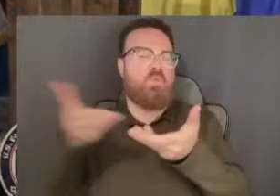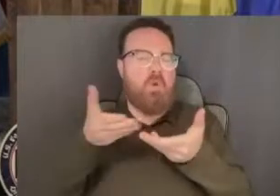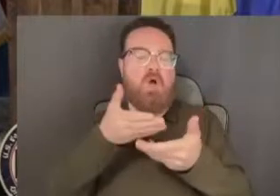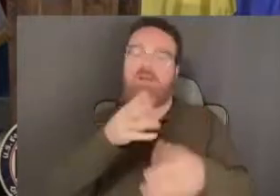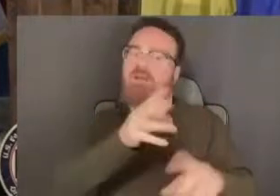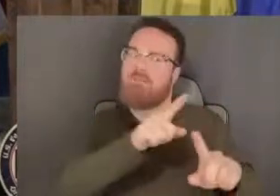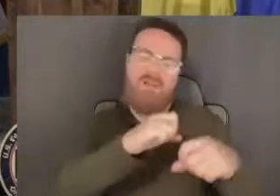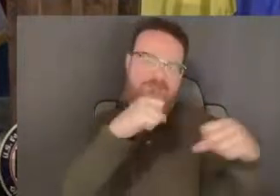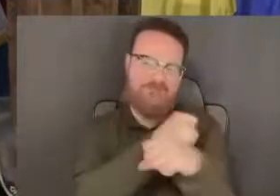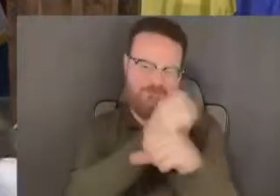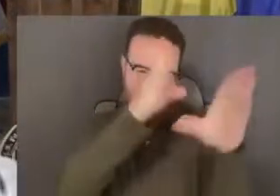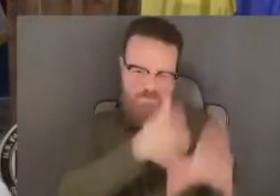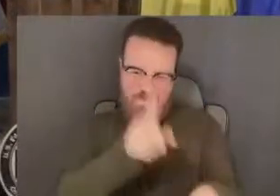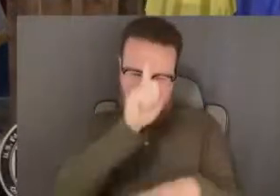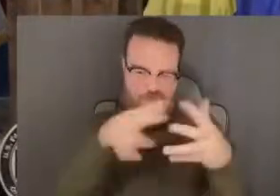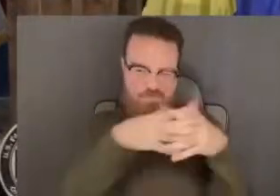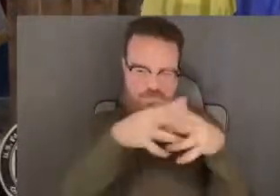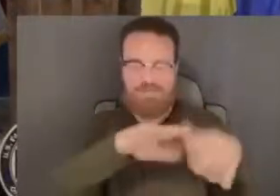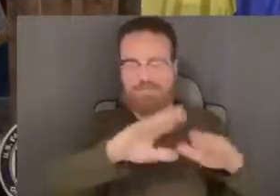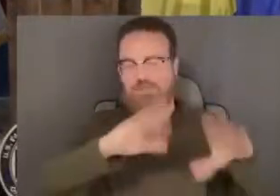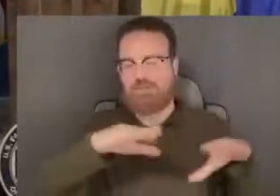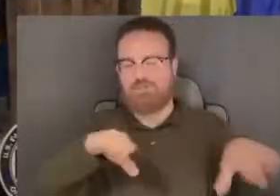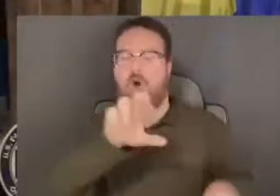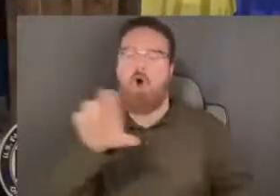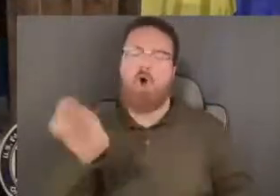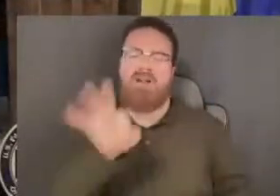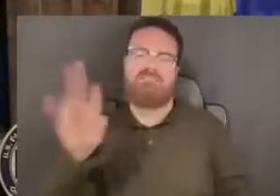America's children, RFK Jr.